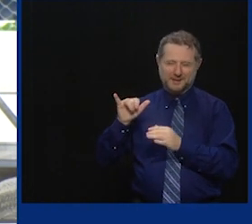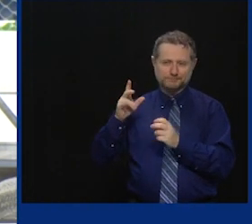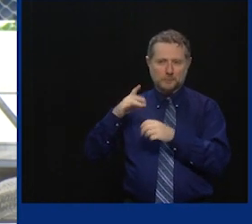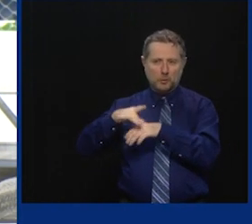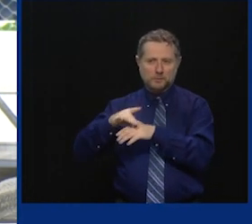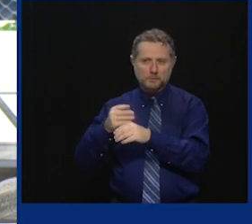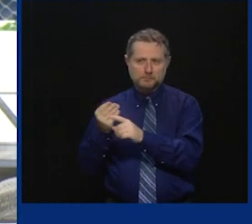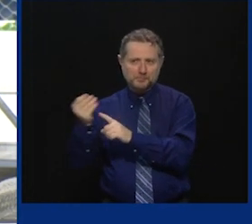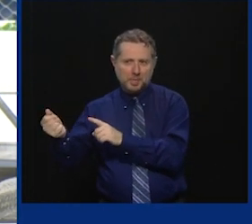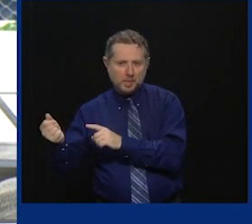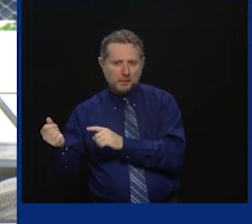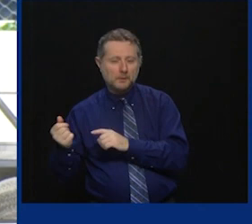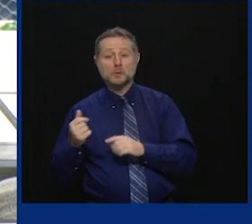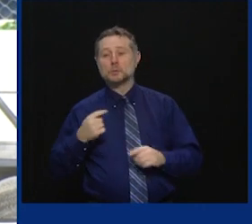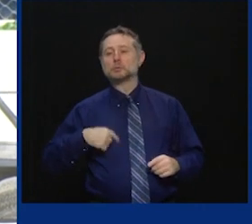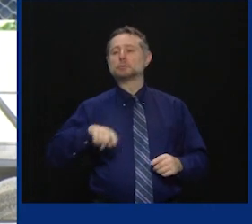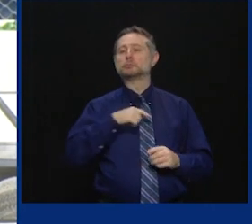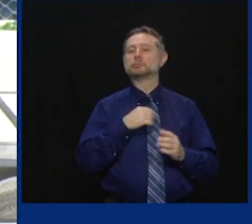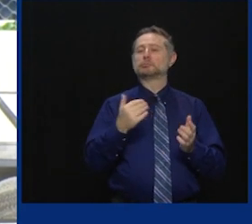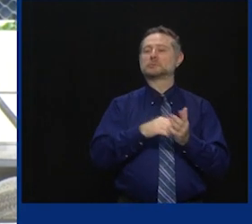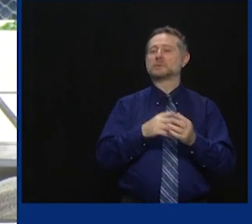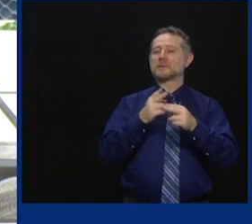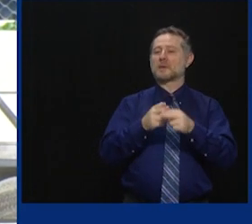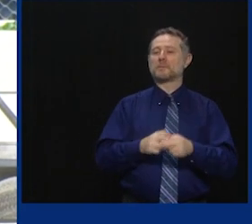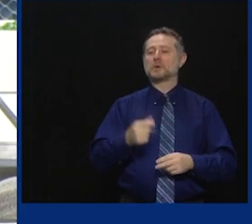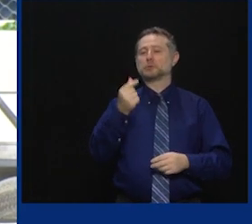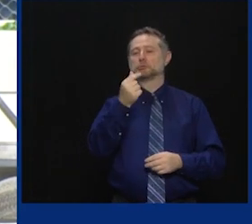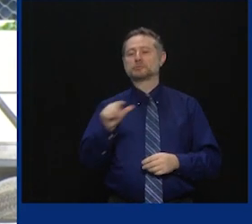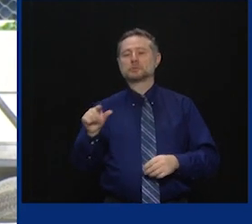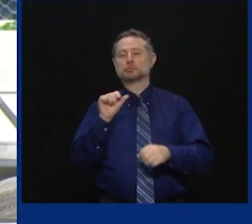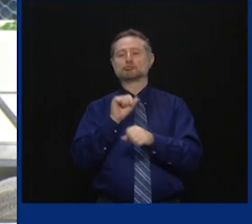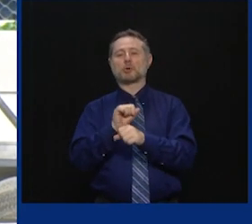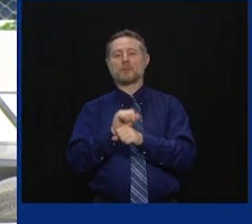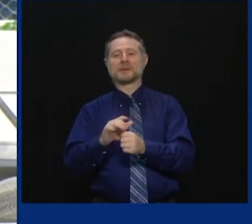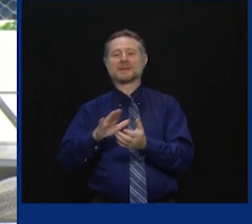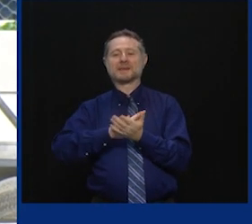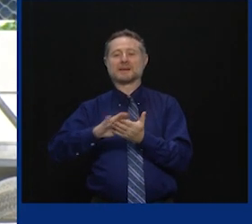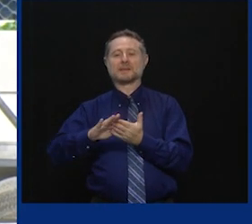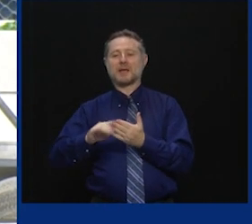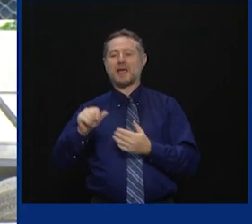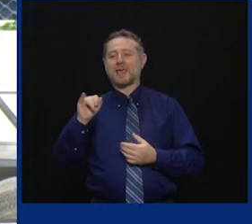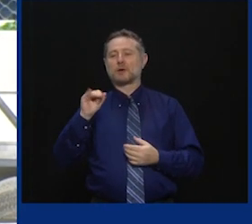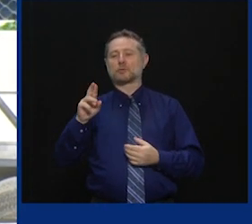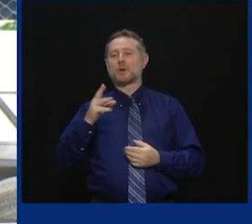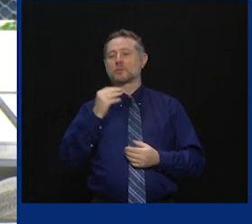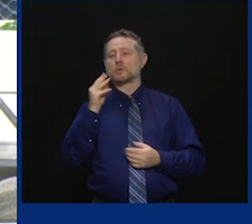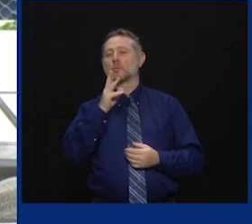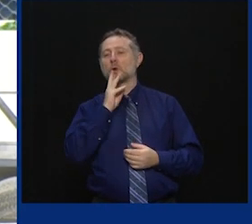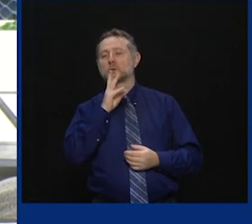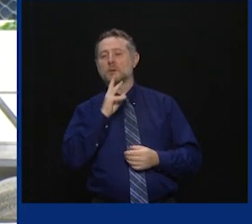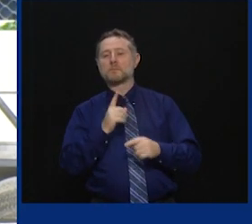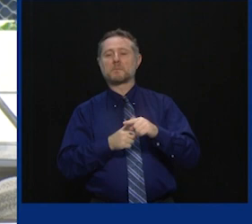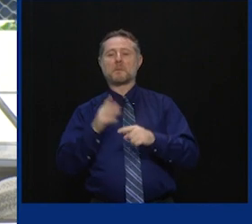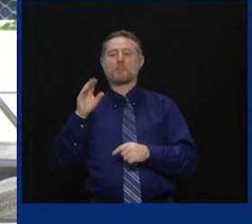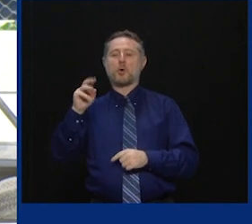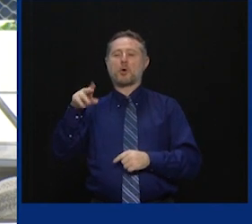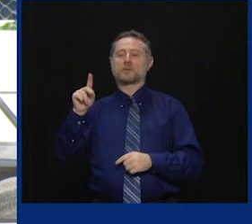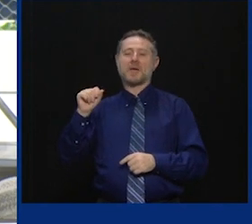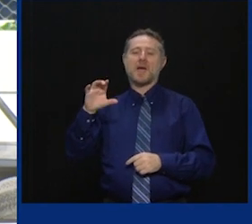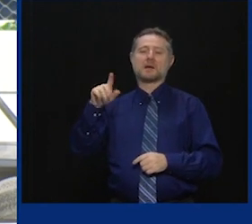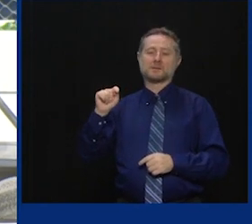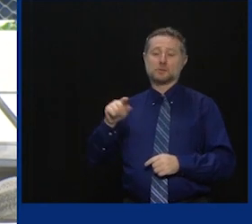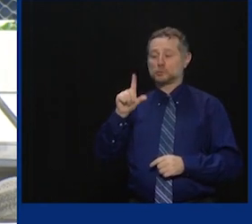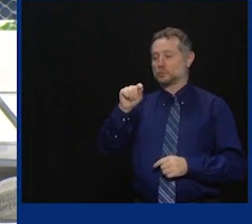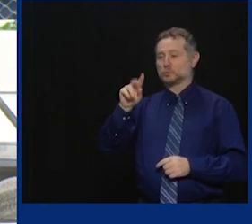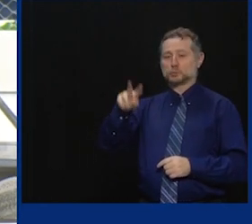urgency. We're renaming it the Green Jobs, Clean Air and Water Environmental Bond Act of 2022. You heard it here first. We want to get the